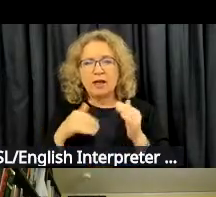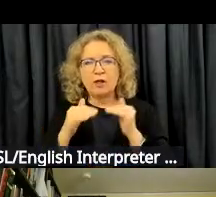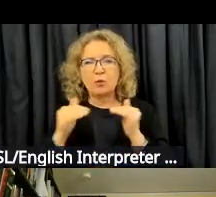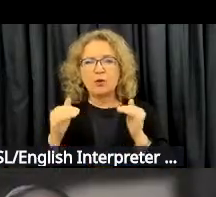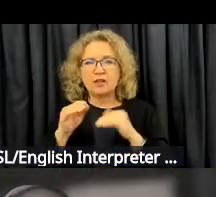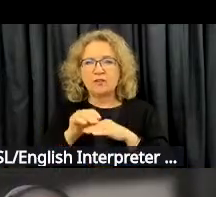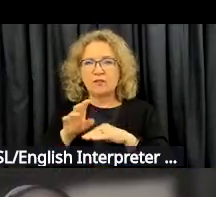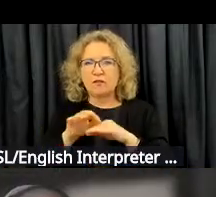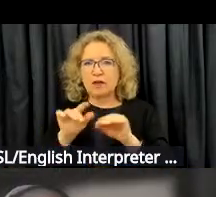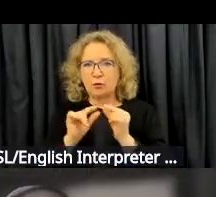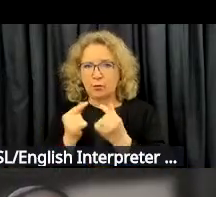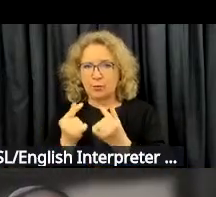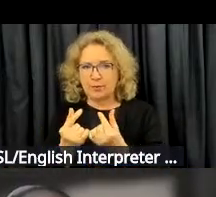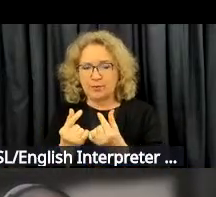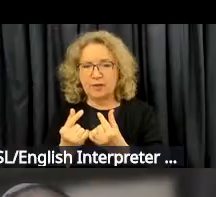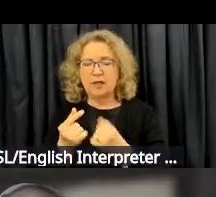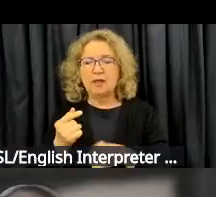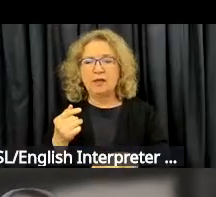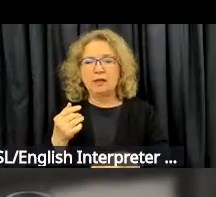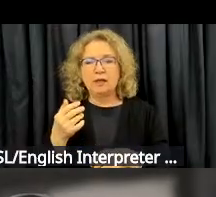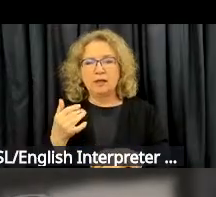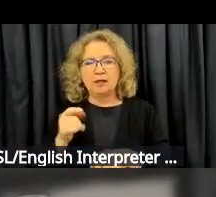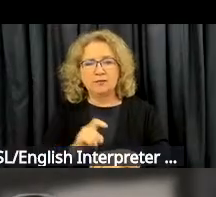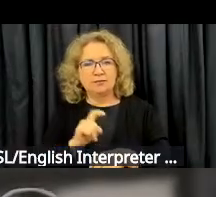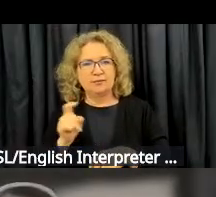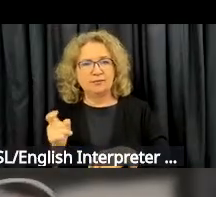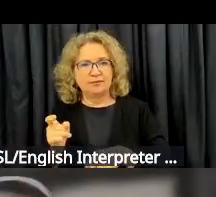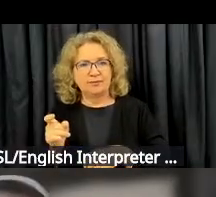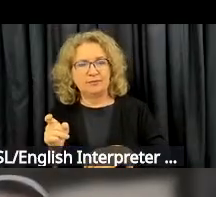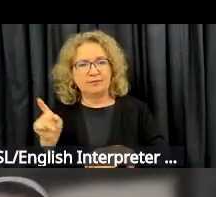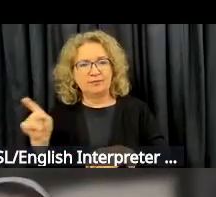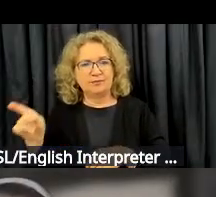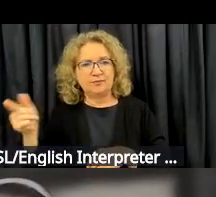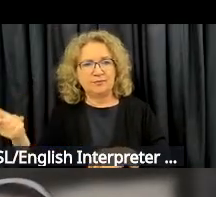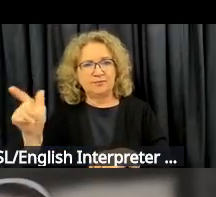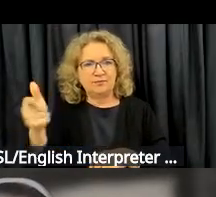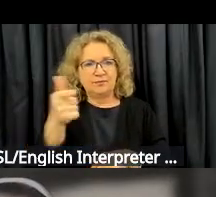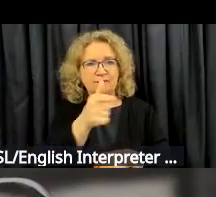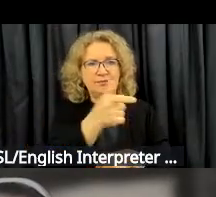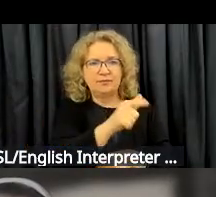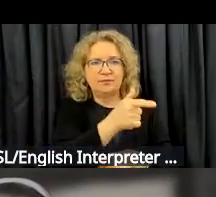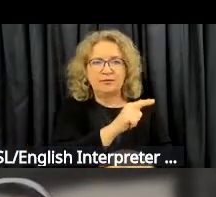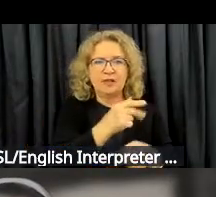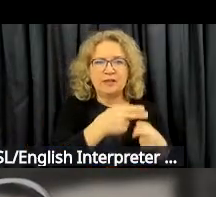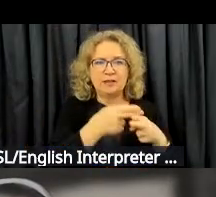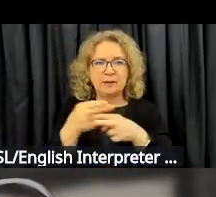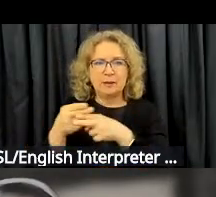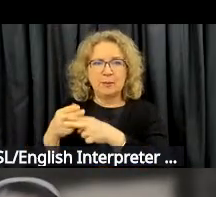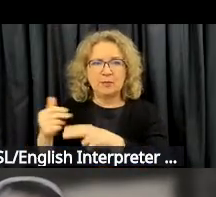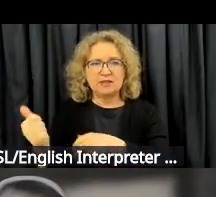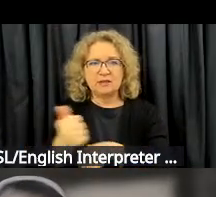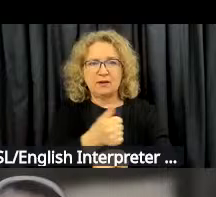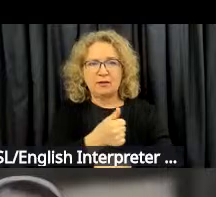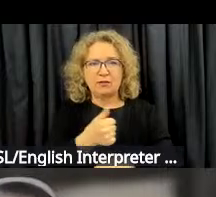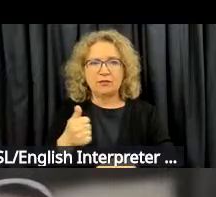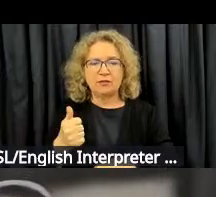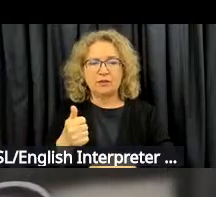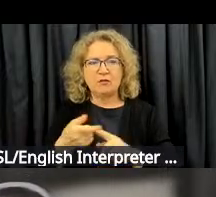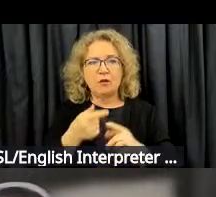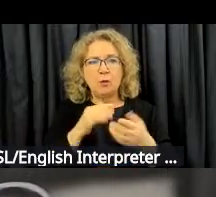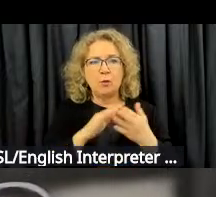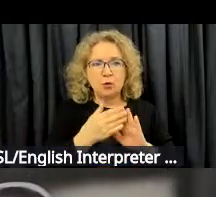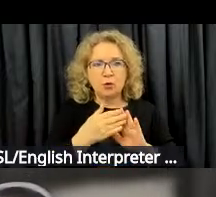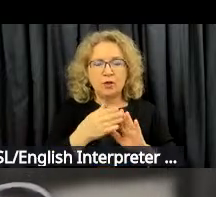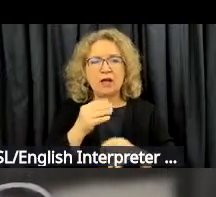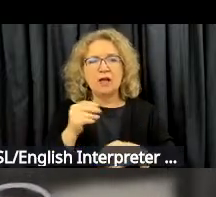Group. And I will pass to my colleagues to introduce themselves from our community, our co-chairs of the